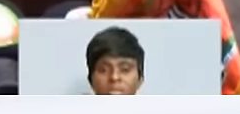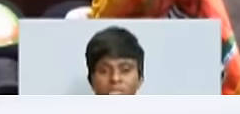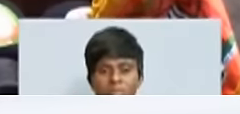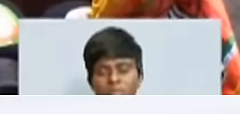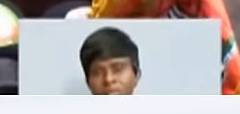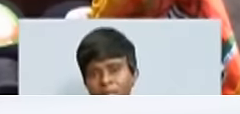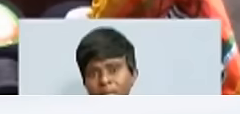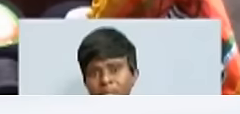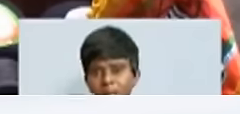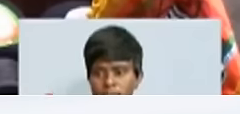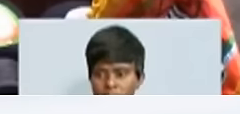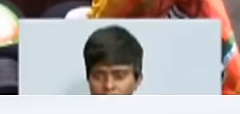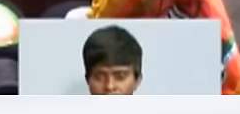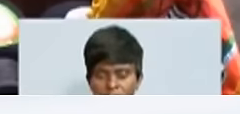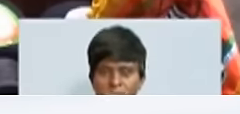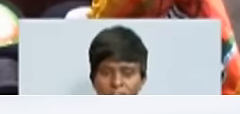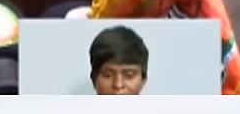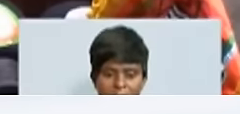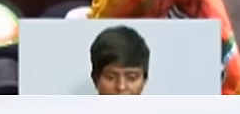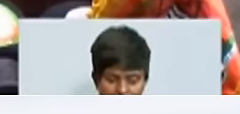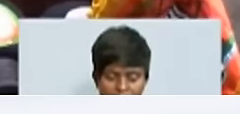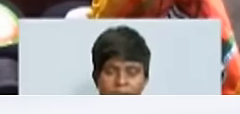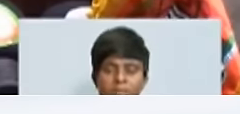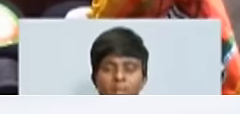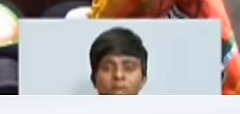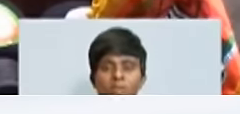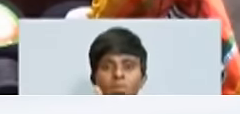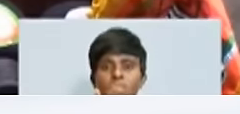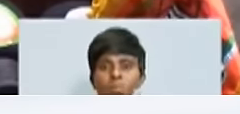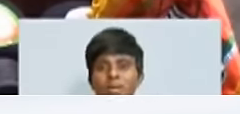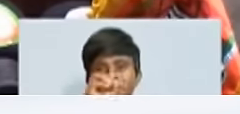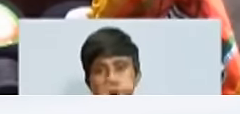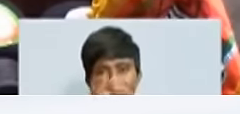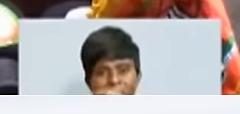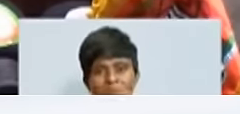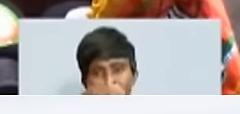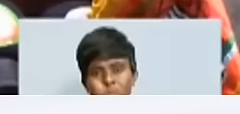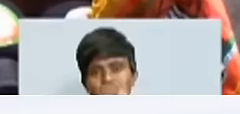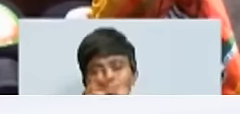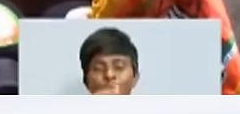other stakeholders are beginning to acknowledge the impact of these efforts.